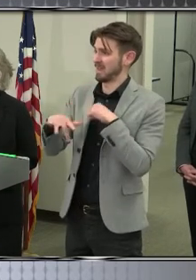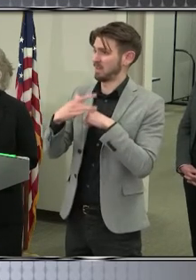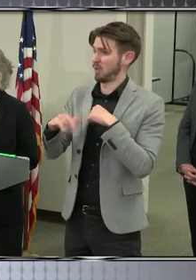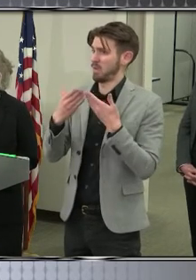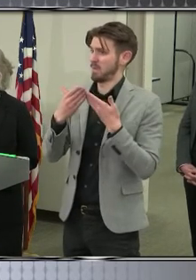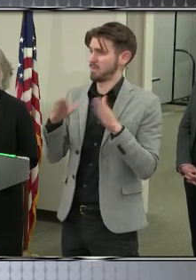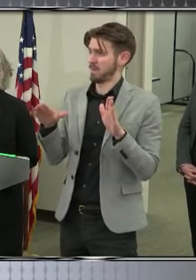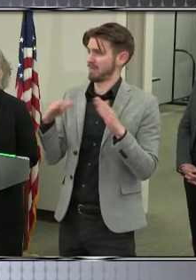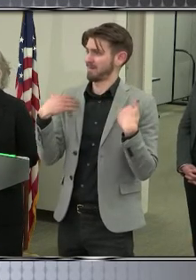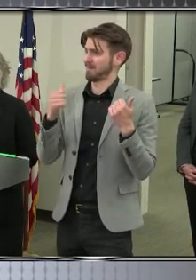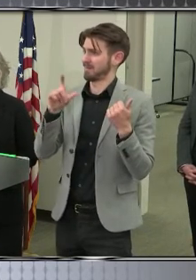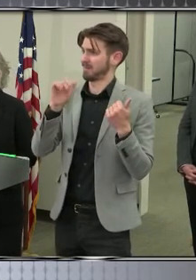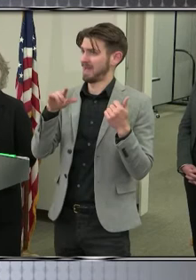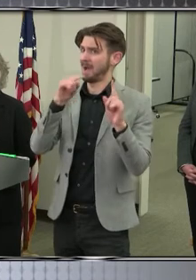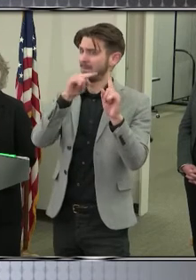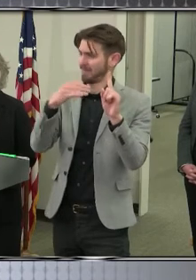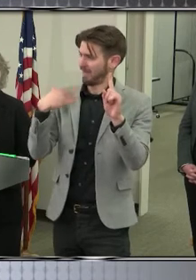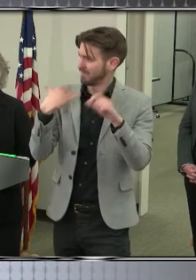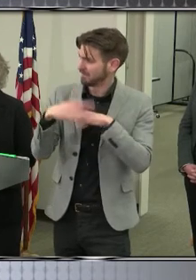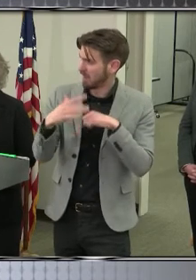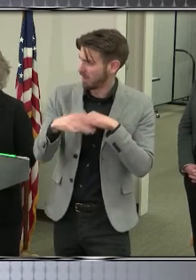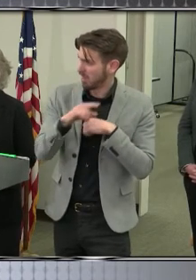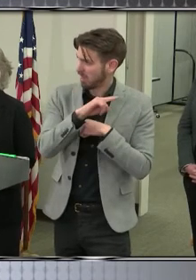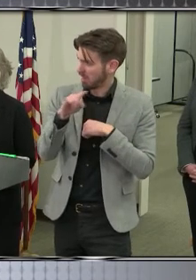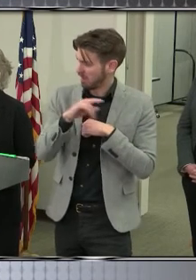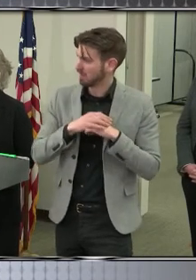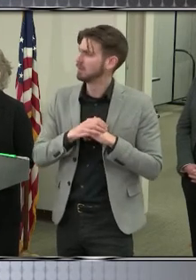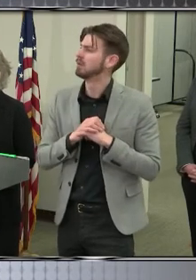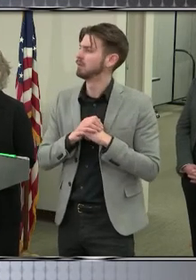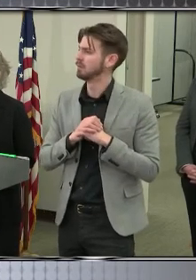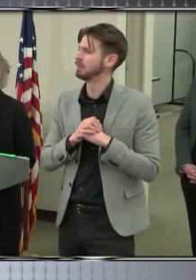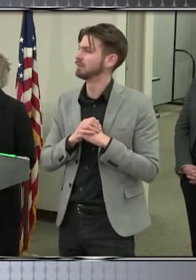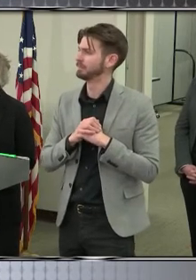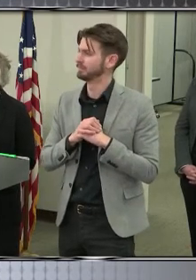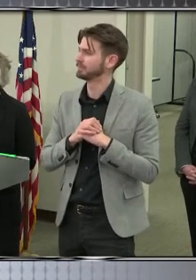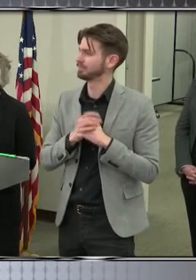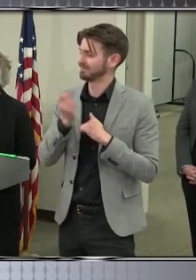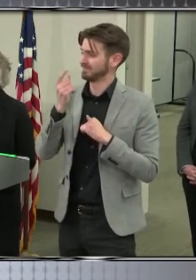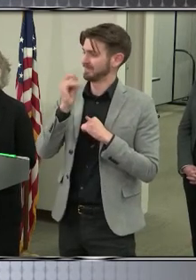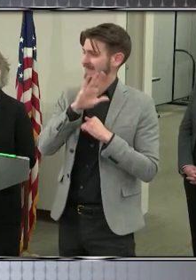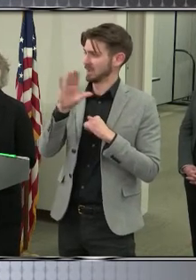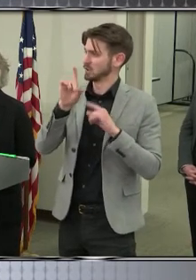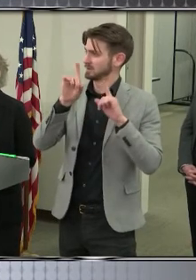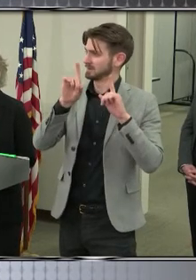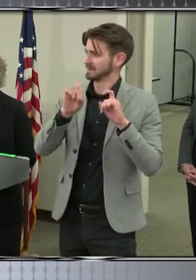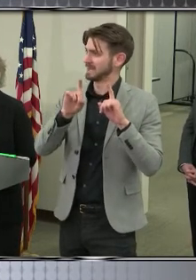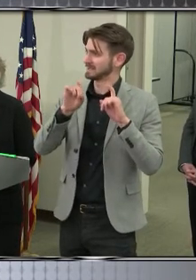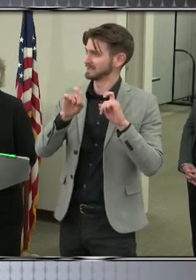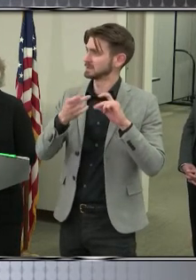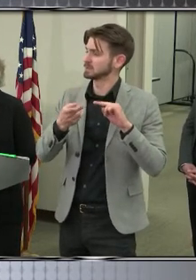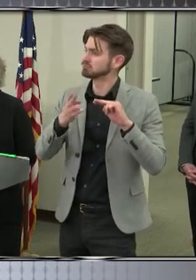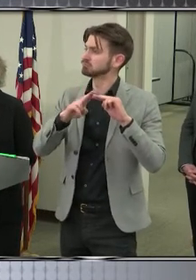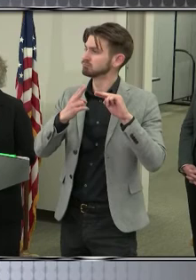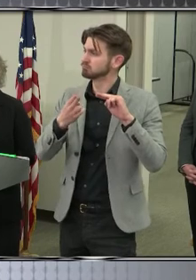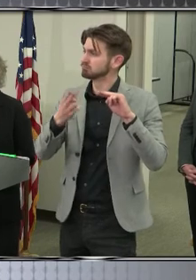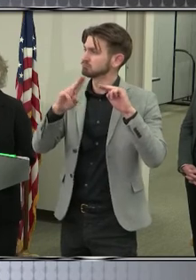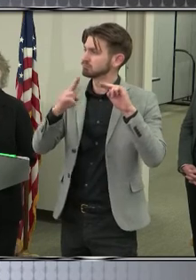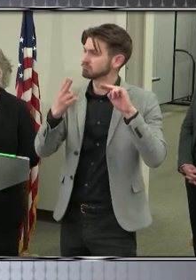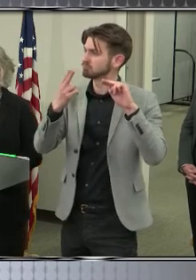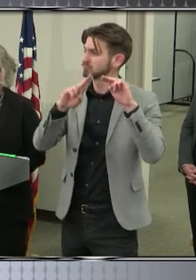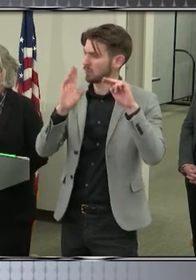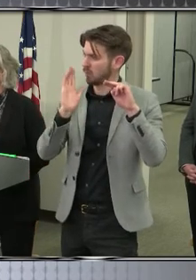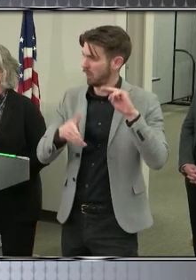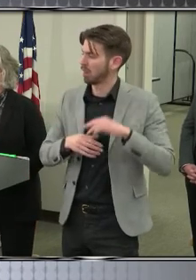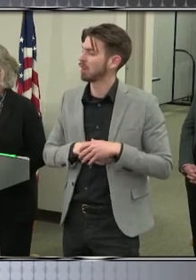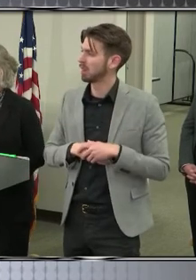health lab, and they do have increasing numbers of tests as those become available. At this point, it is